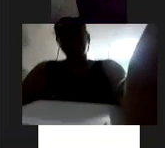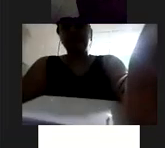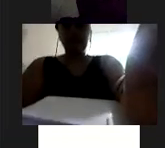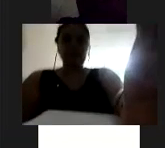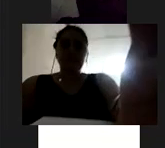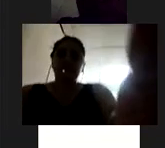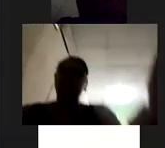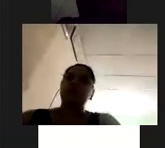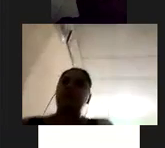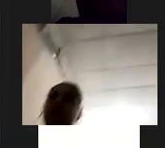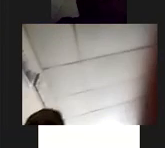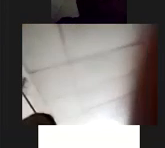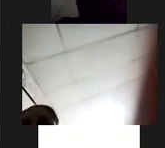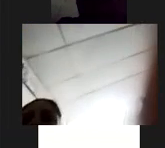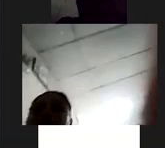because there are no,